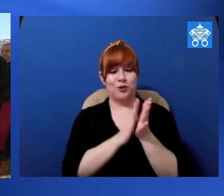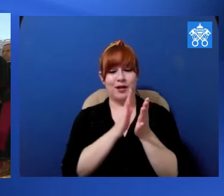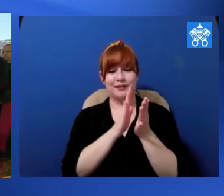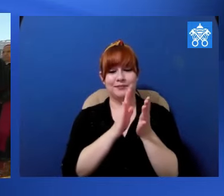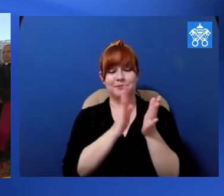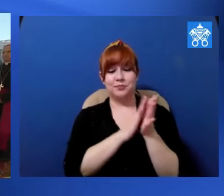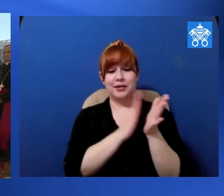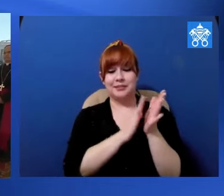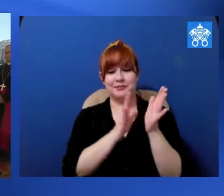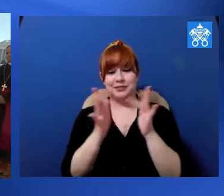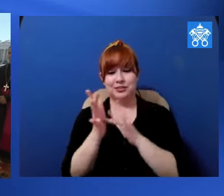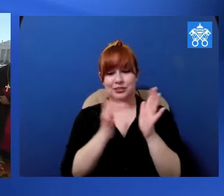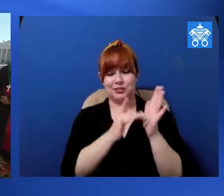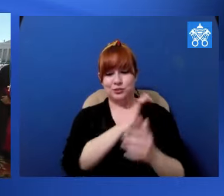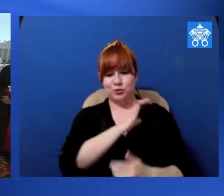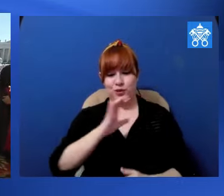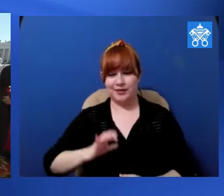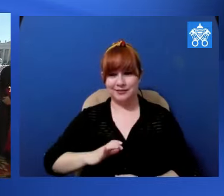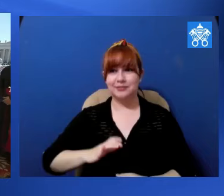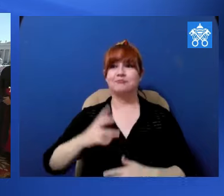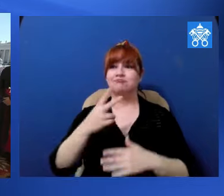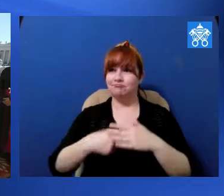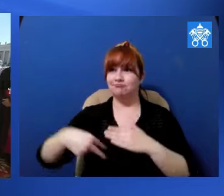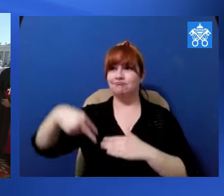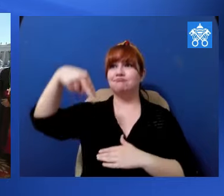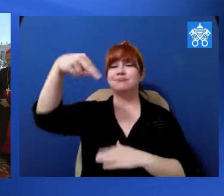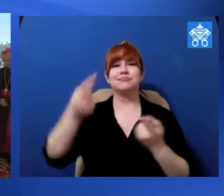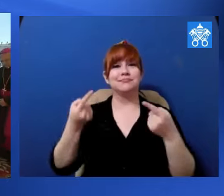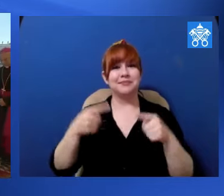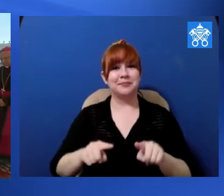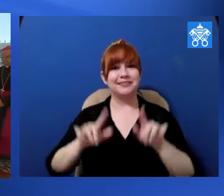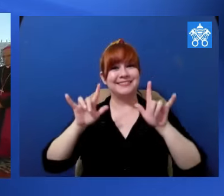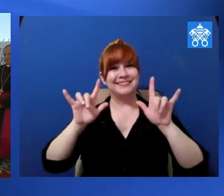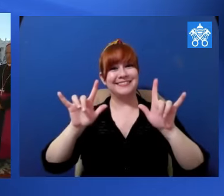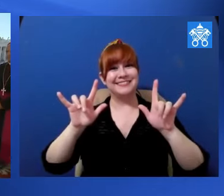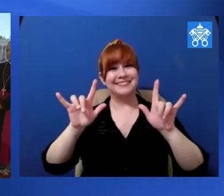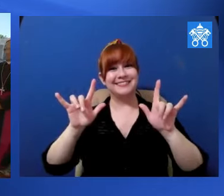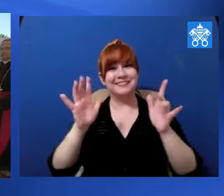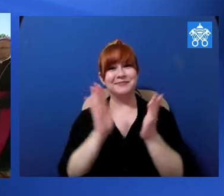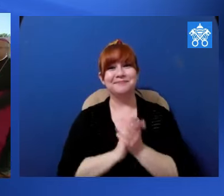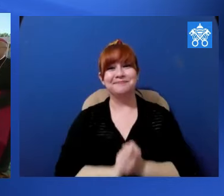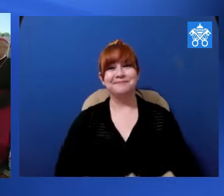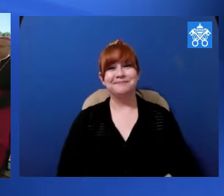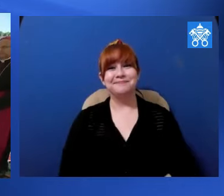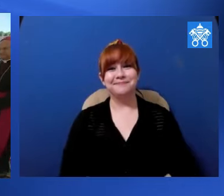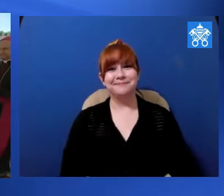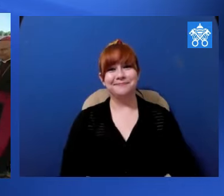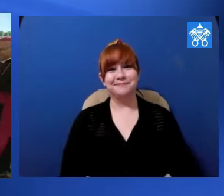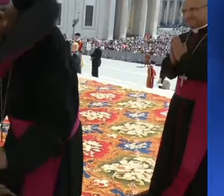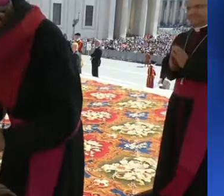Christ is risen. Praise be Jesus Christ. Laudetur Jesus Christus.